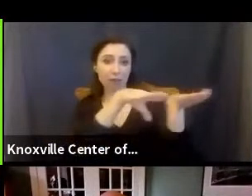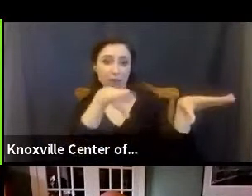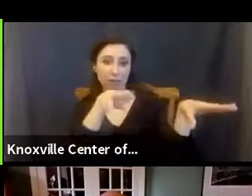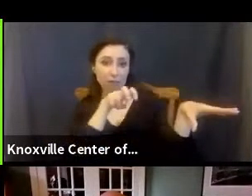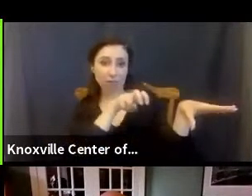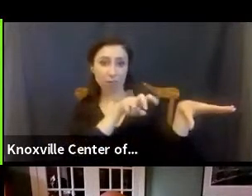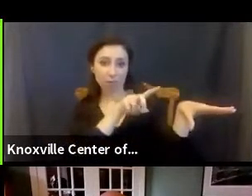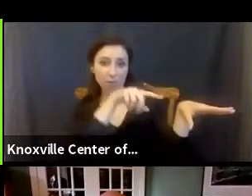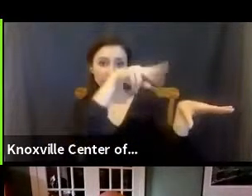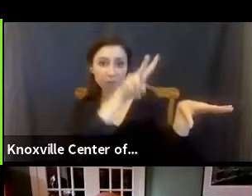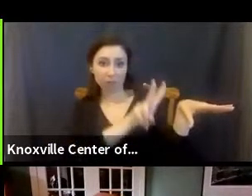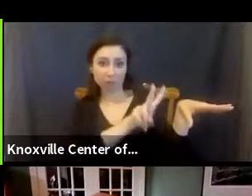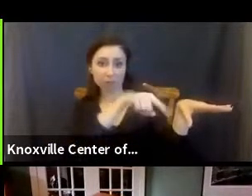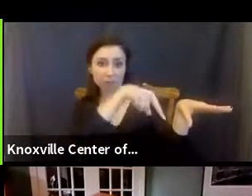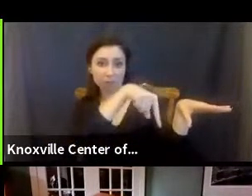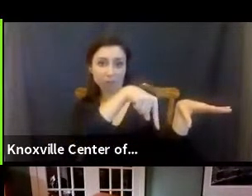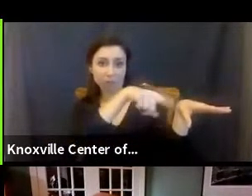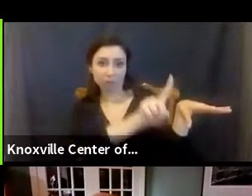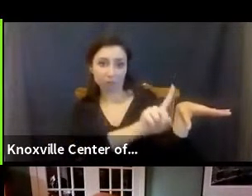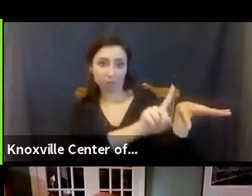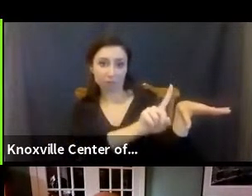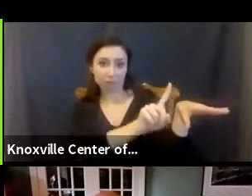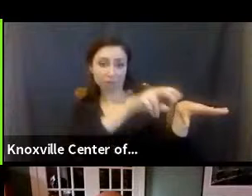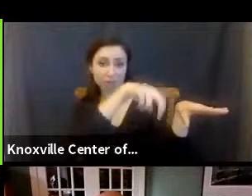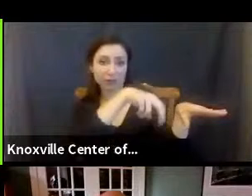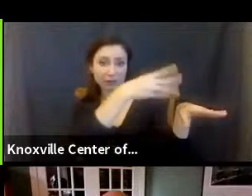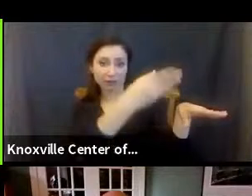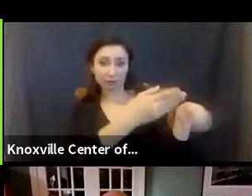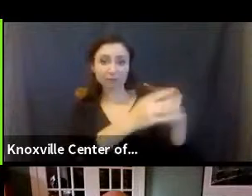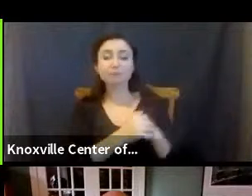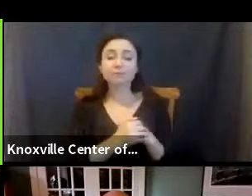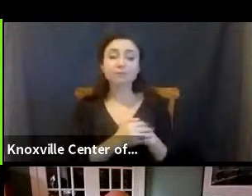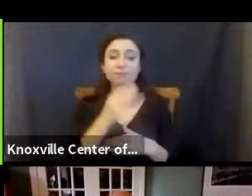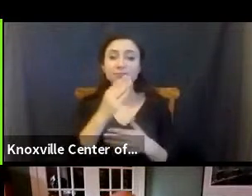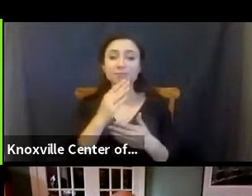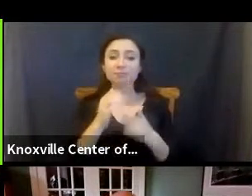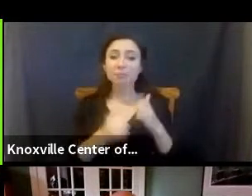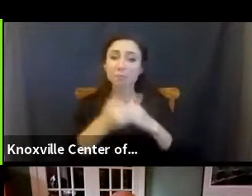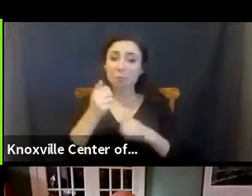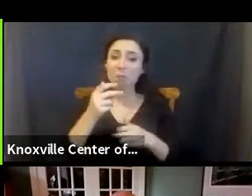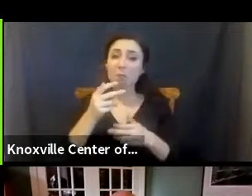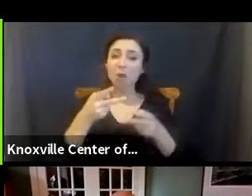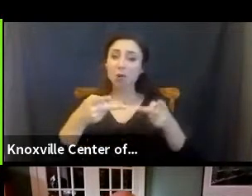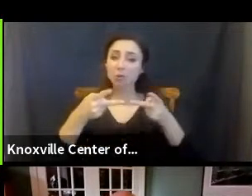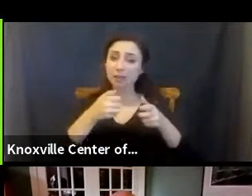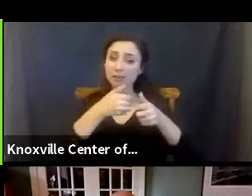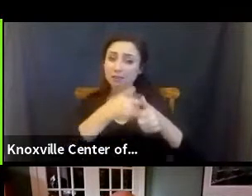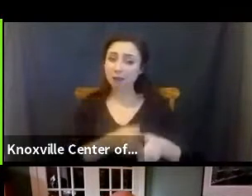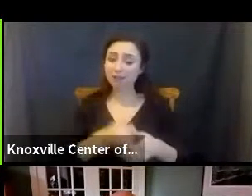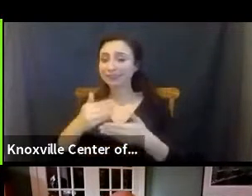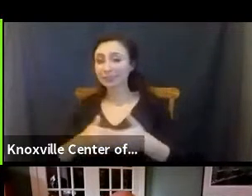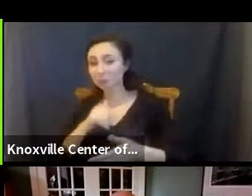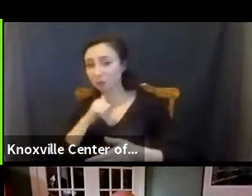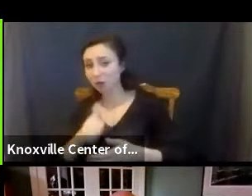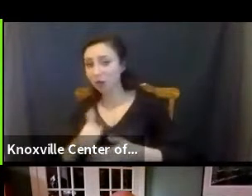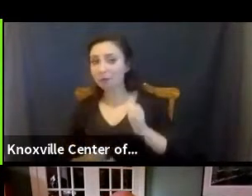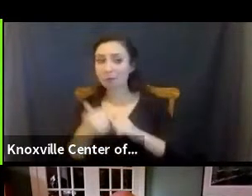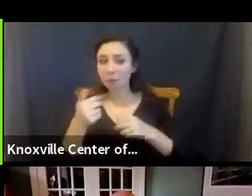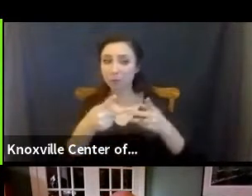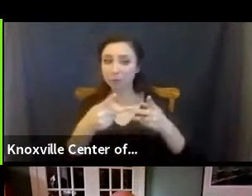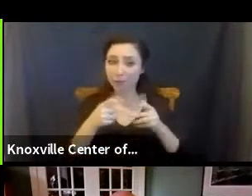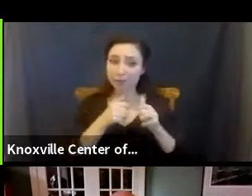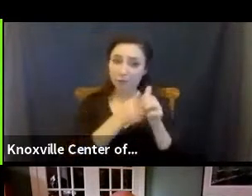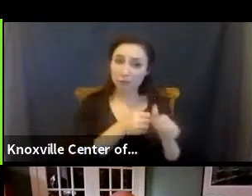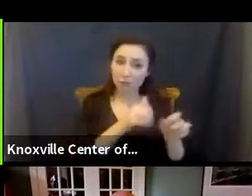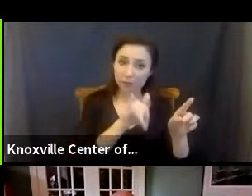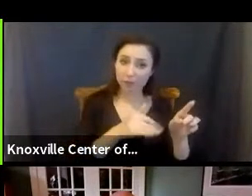so that's that. Most places are compliant with that. Some places are not, but most places are compliant with that. And so, I